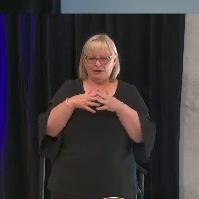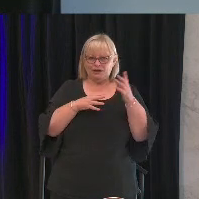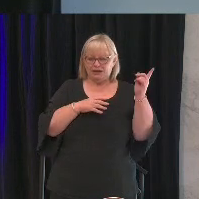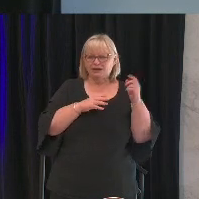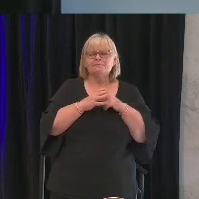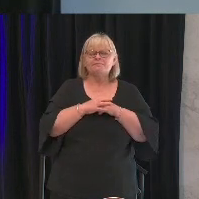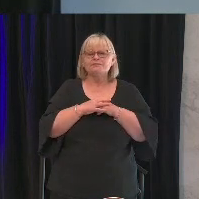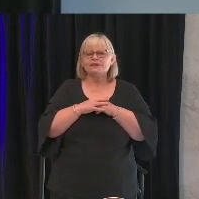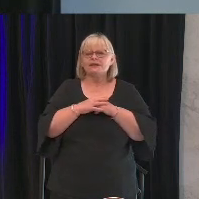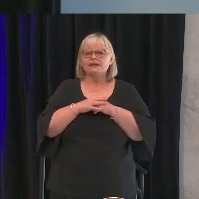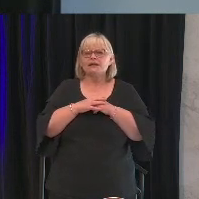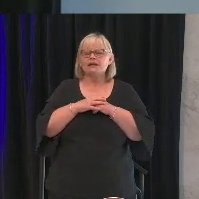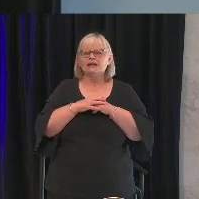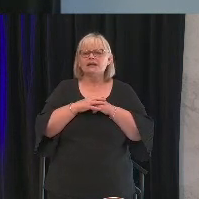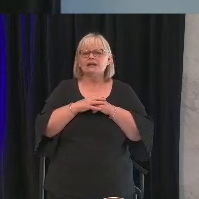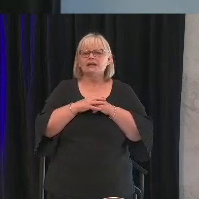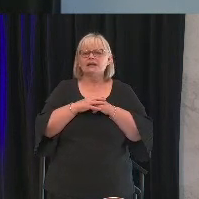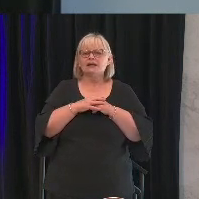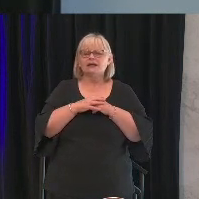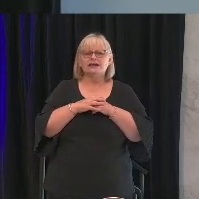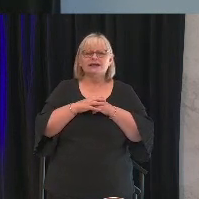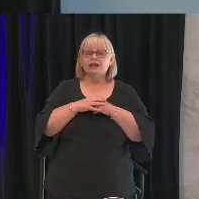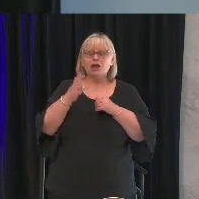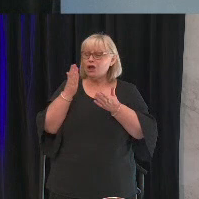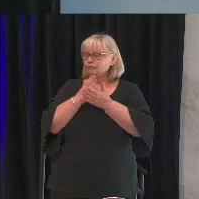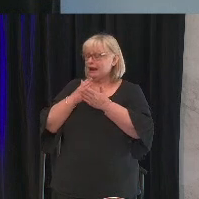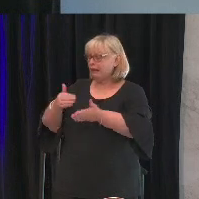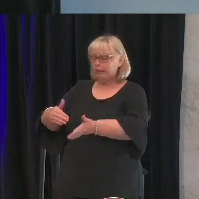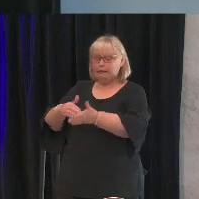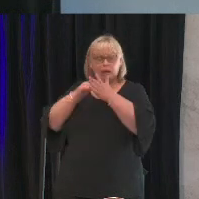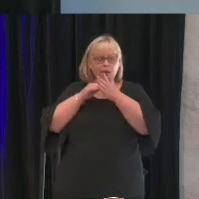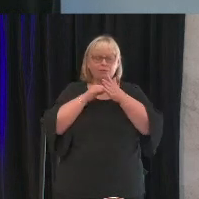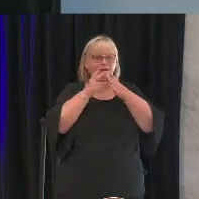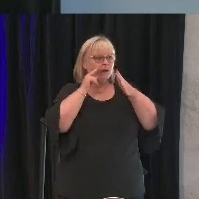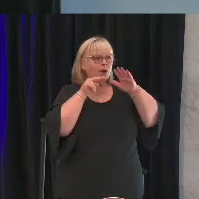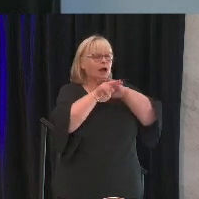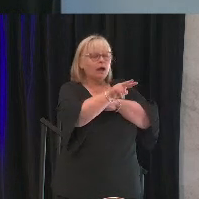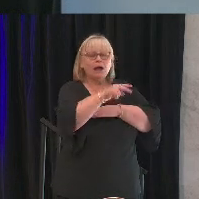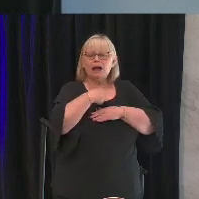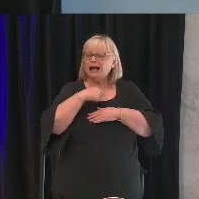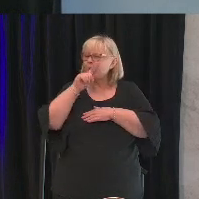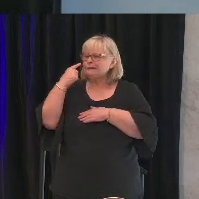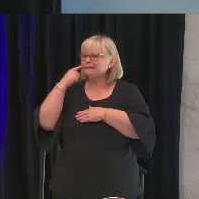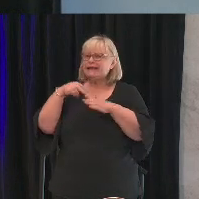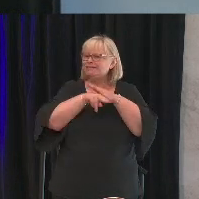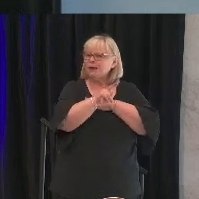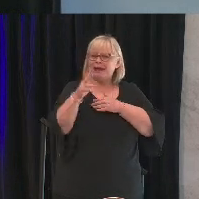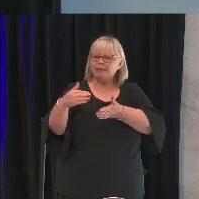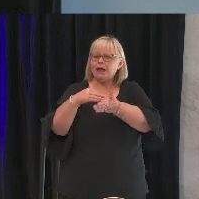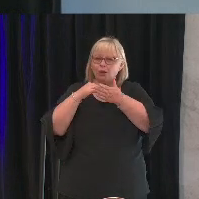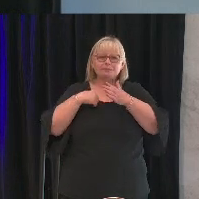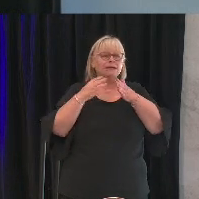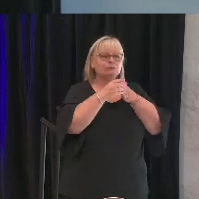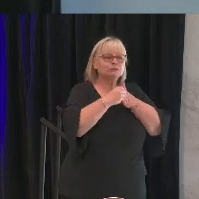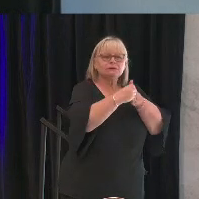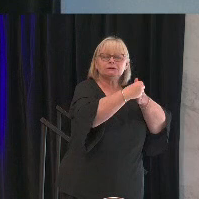Random House. You were just visionary. They were just visionary with the way that they worked with me, and their guidance and